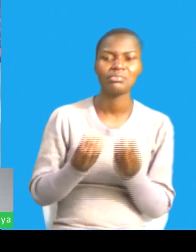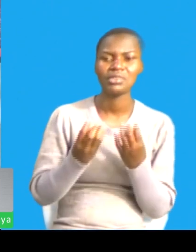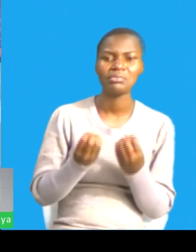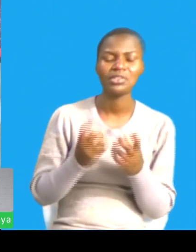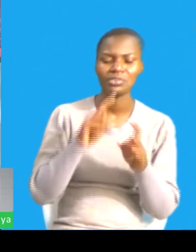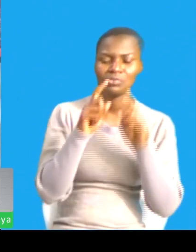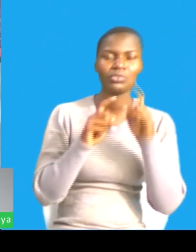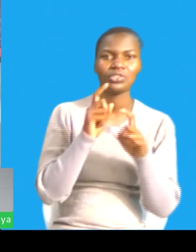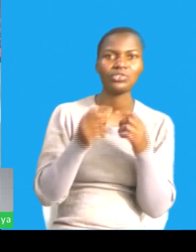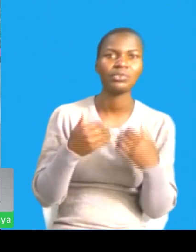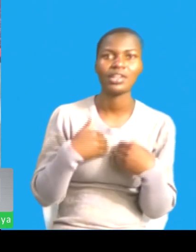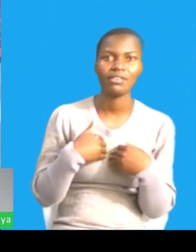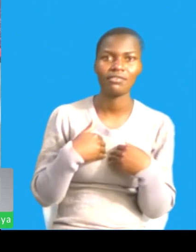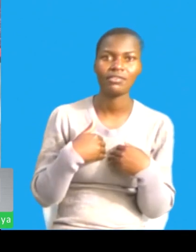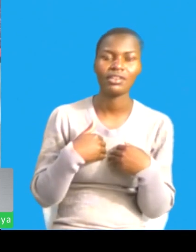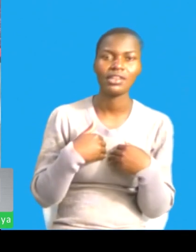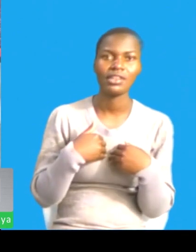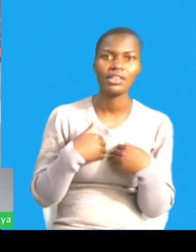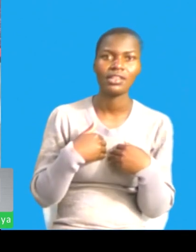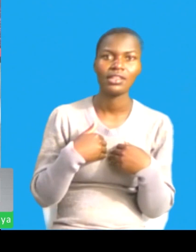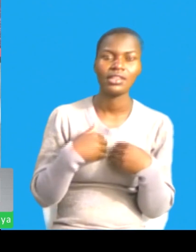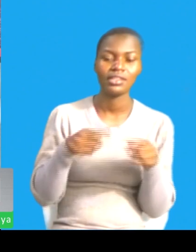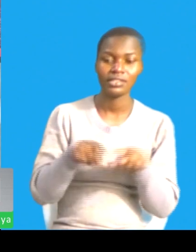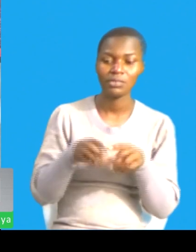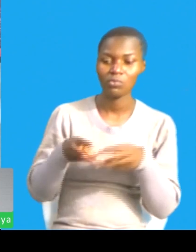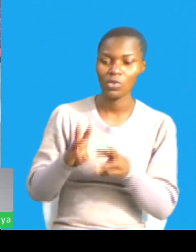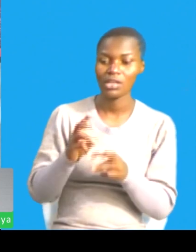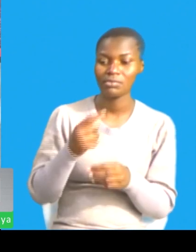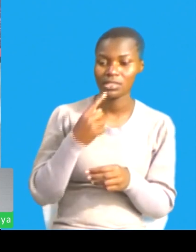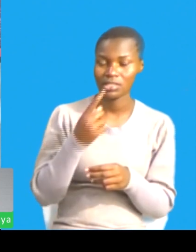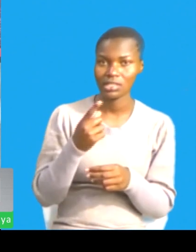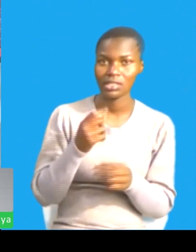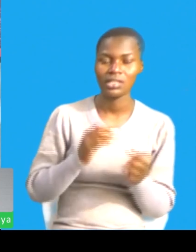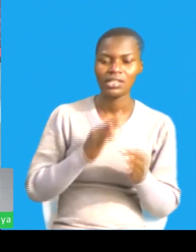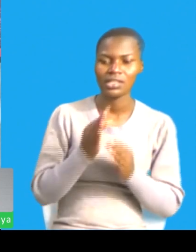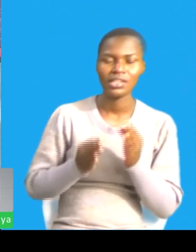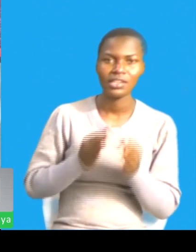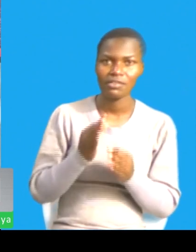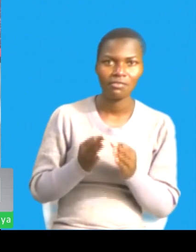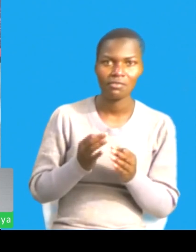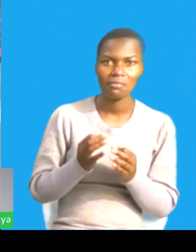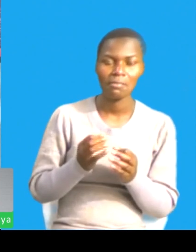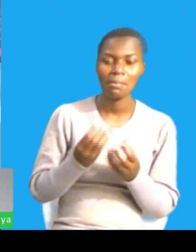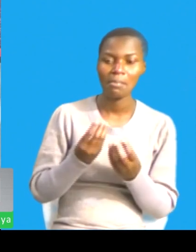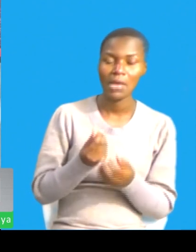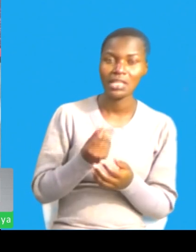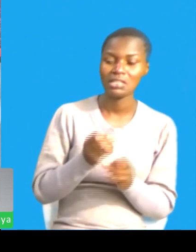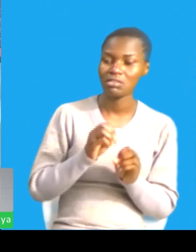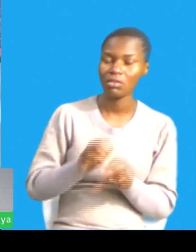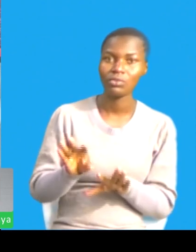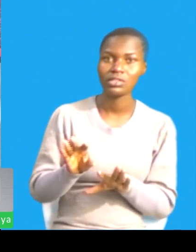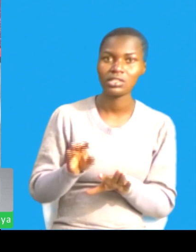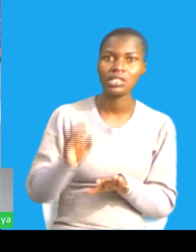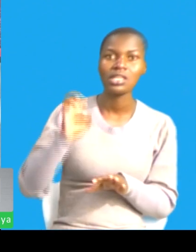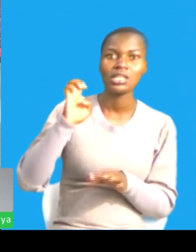sana. Like I've told you, kama hii kitu ni kupesa ilizama, it is EACC that should be one of